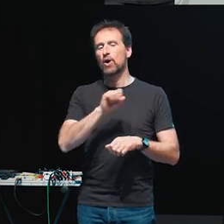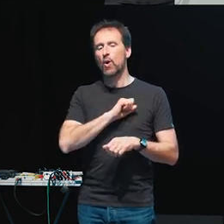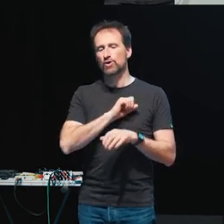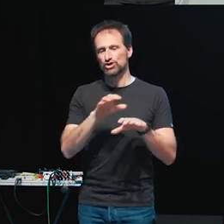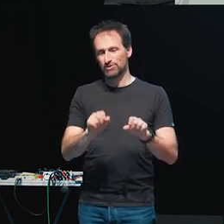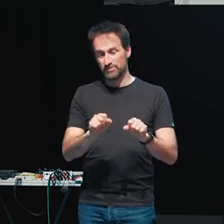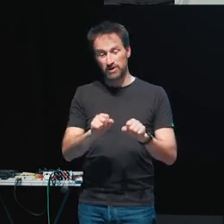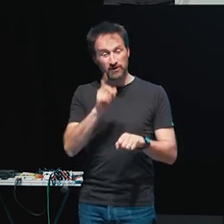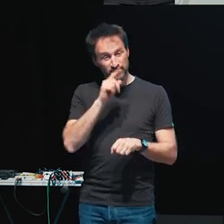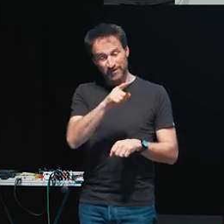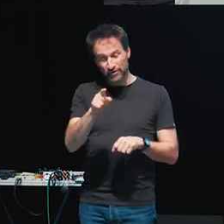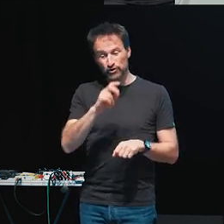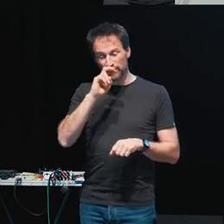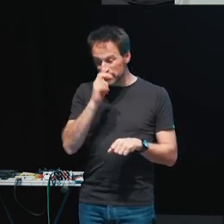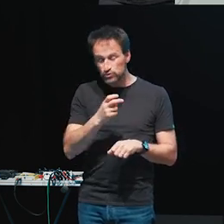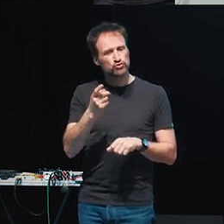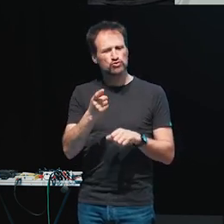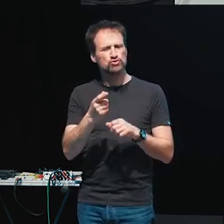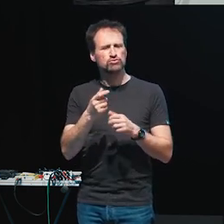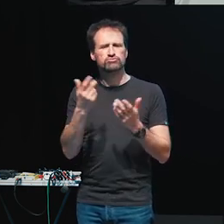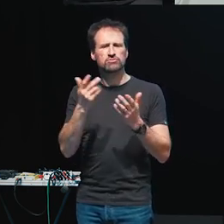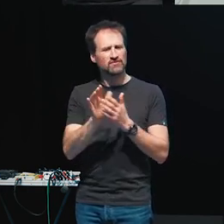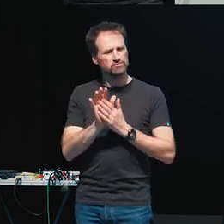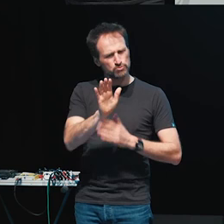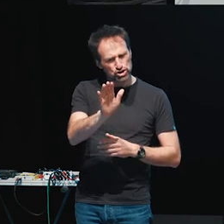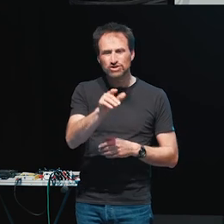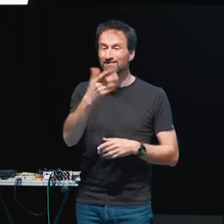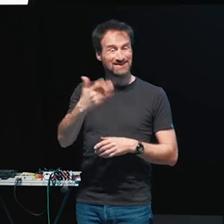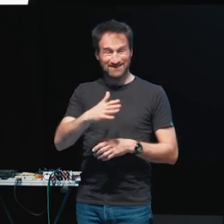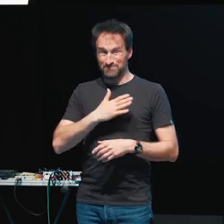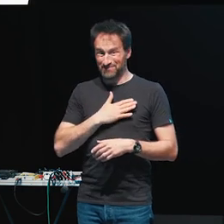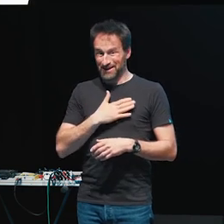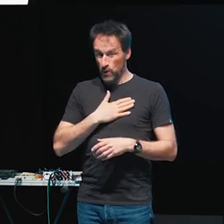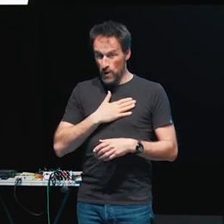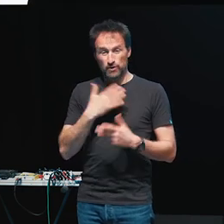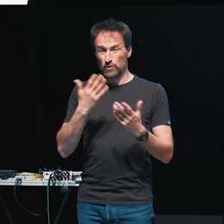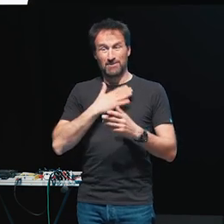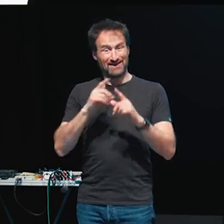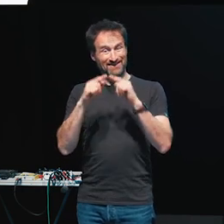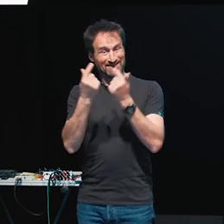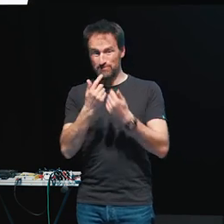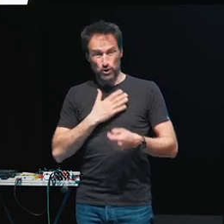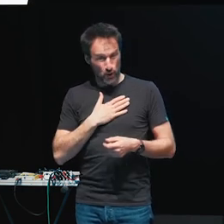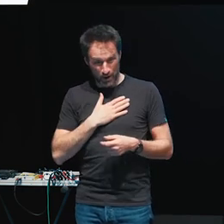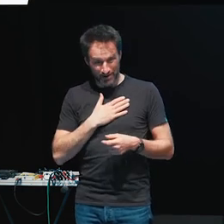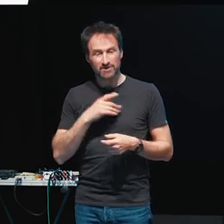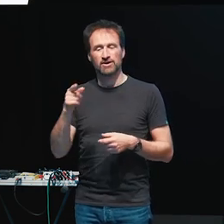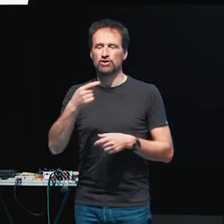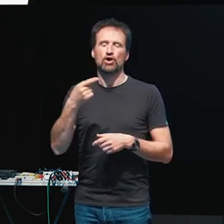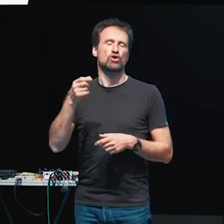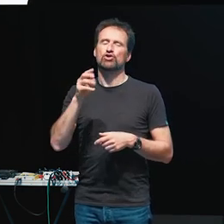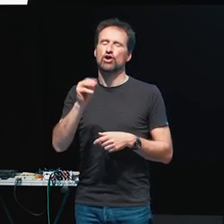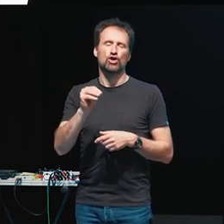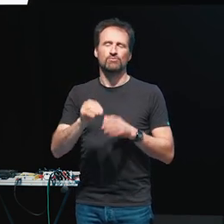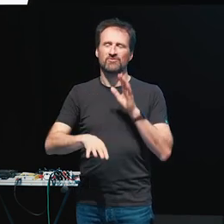to push something that do not belong to you or your team, Gollum will detect something outrageous